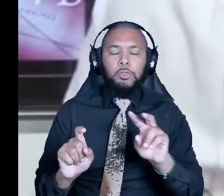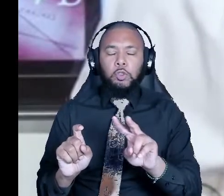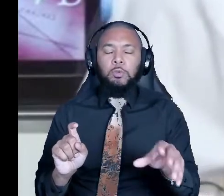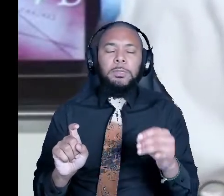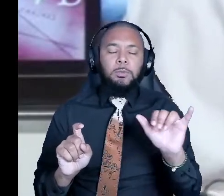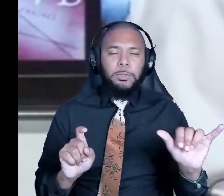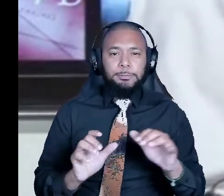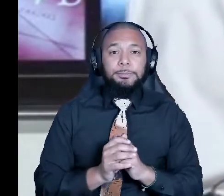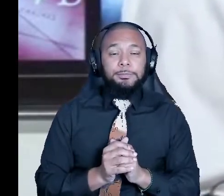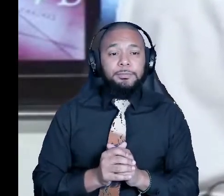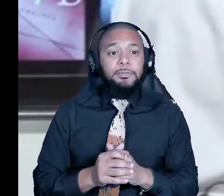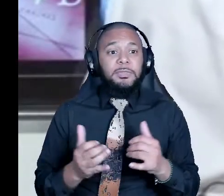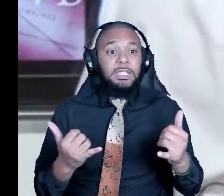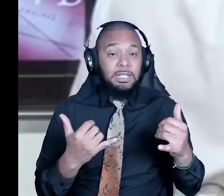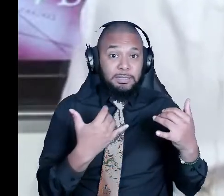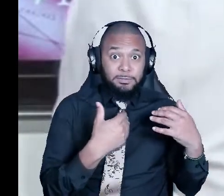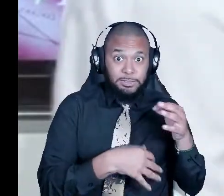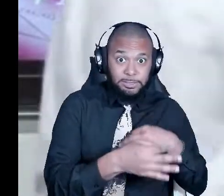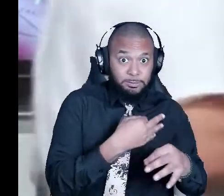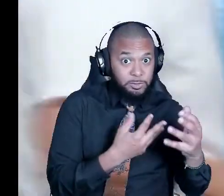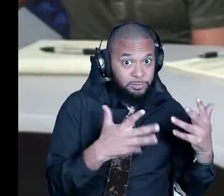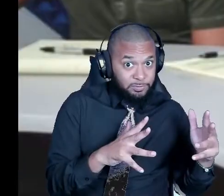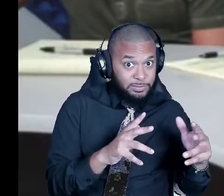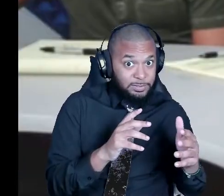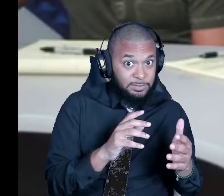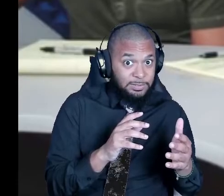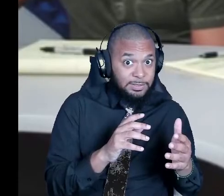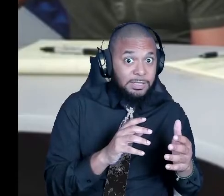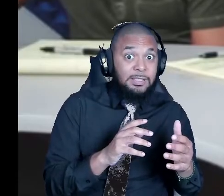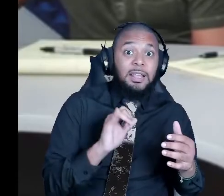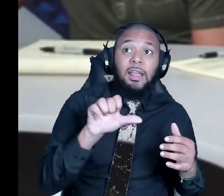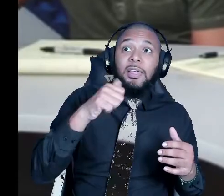x. So I go to the other equation,